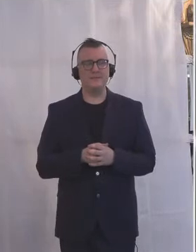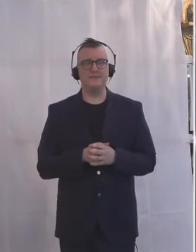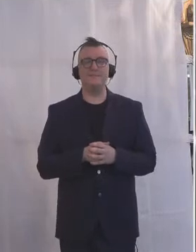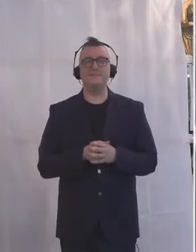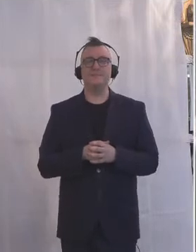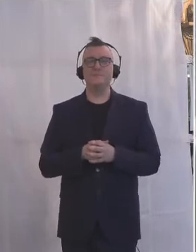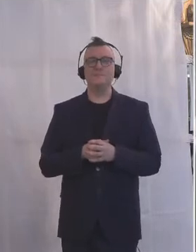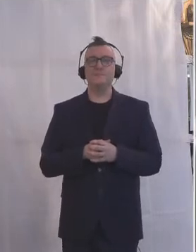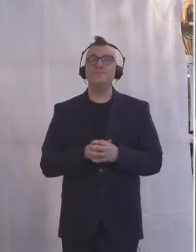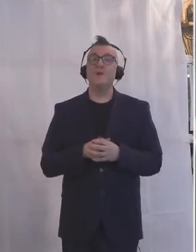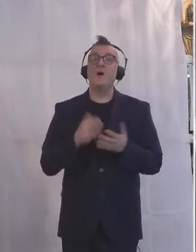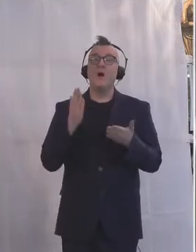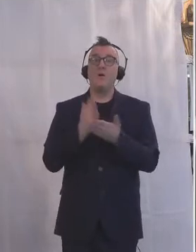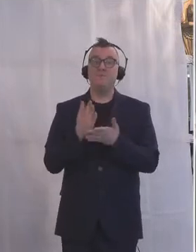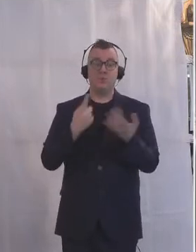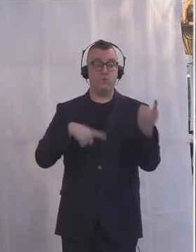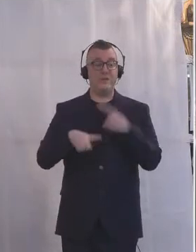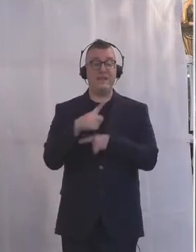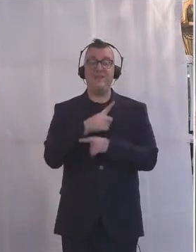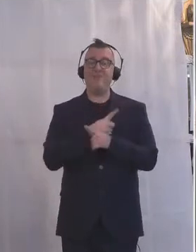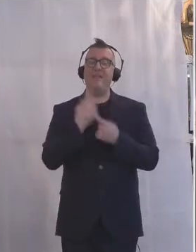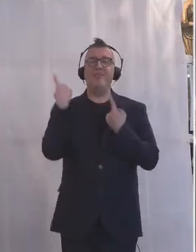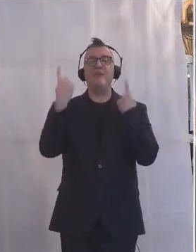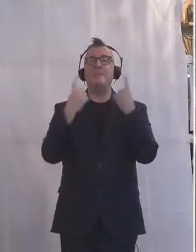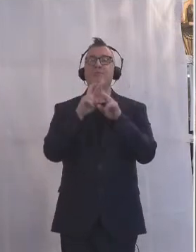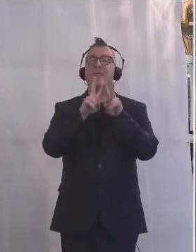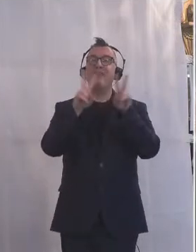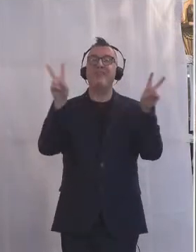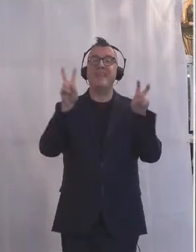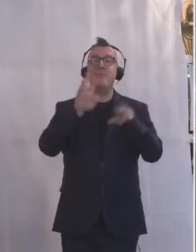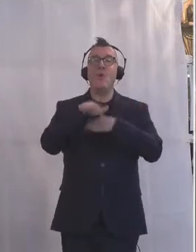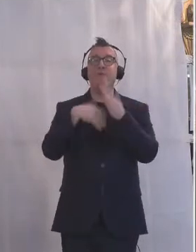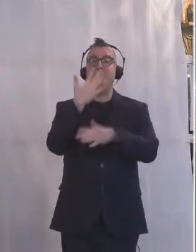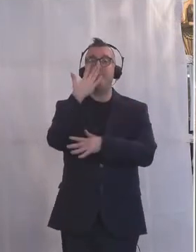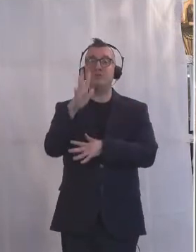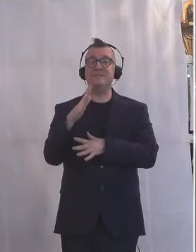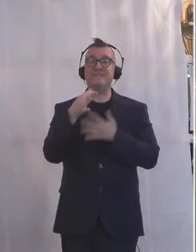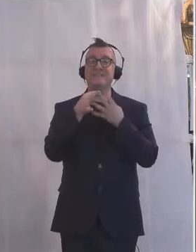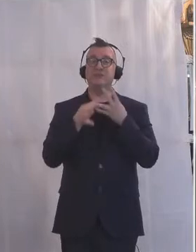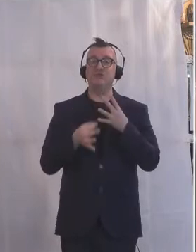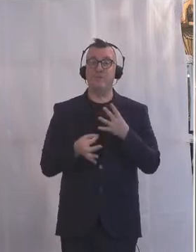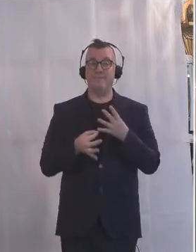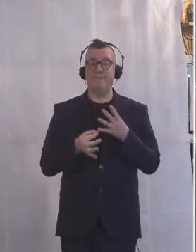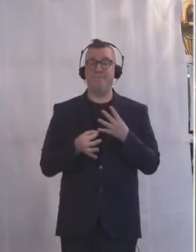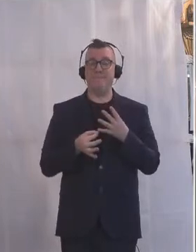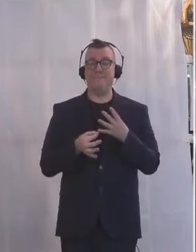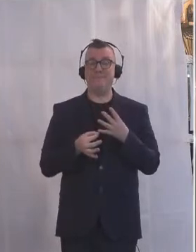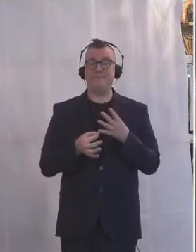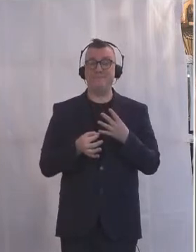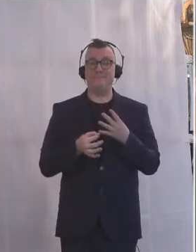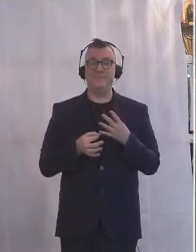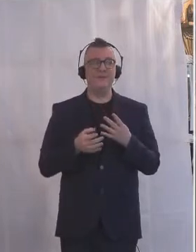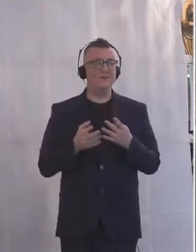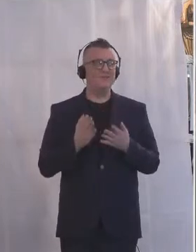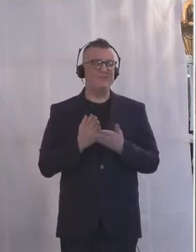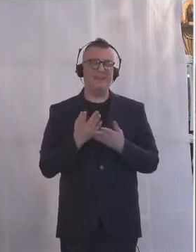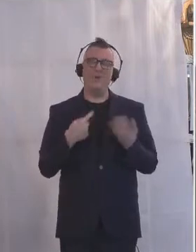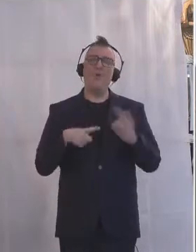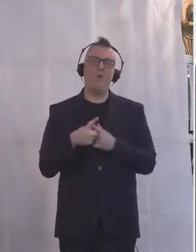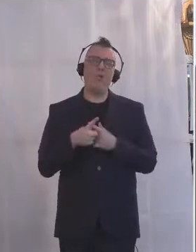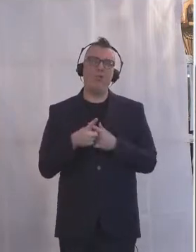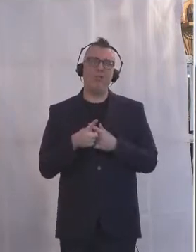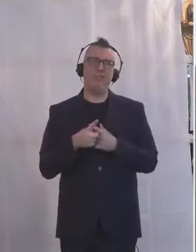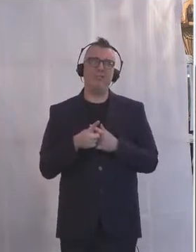I think we've all kind of touched upon the theme around imposter syndrome. I think that's something that we all kind of live